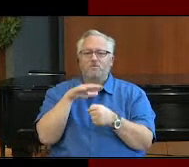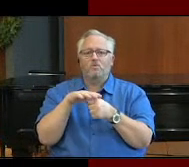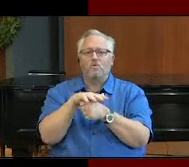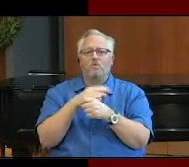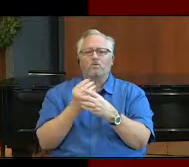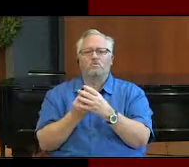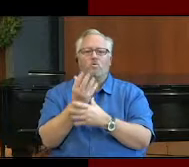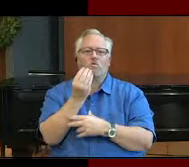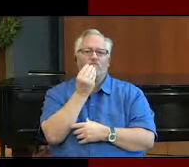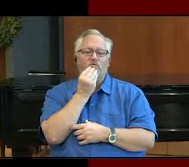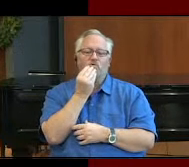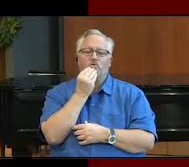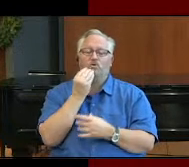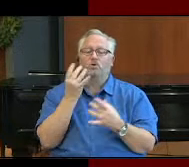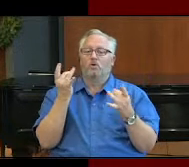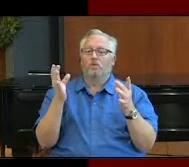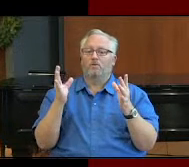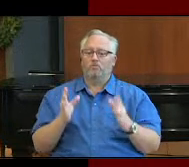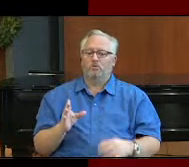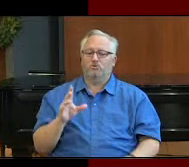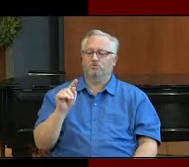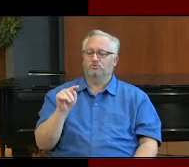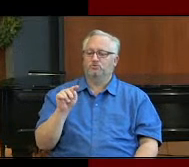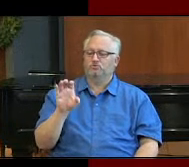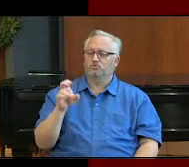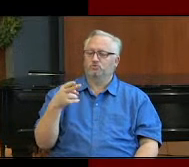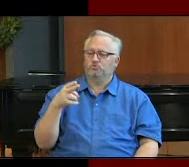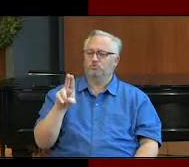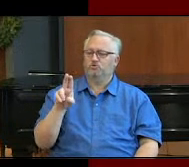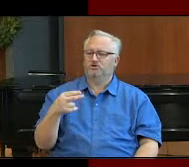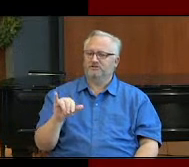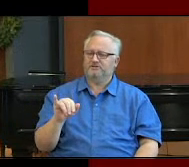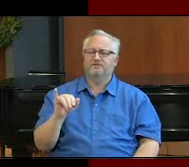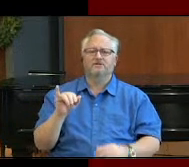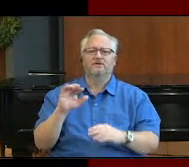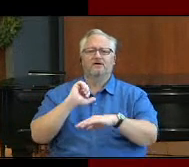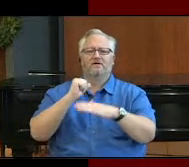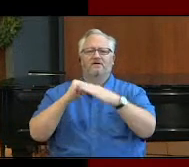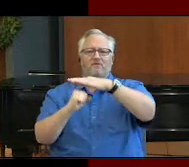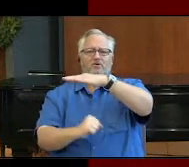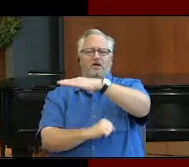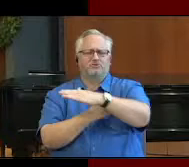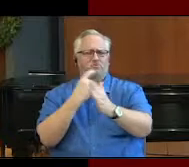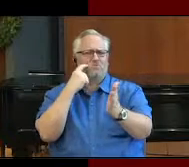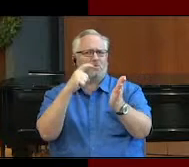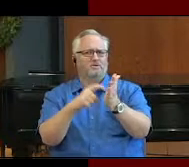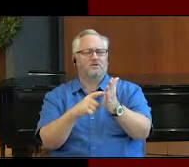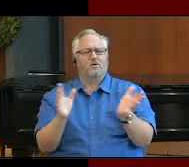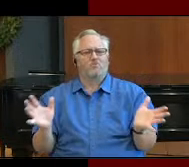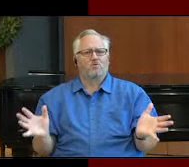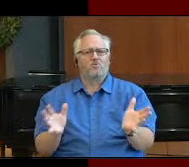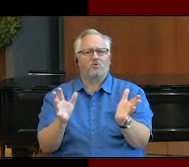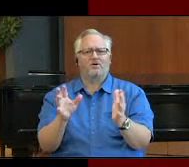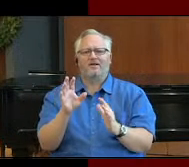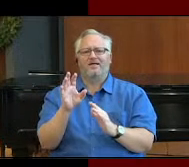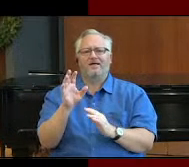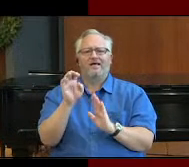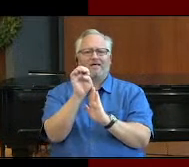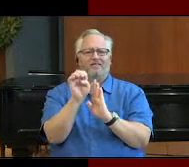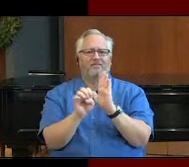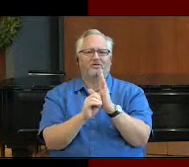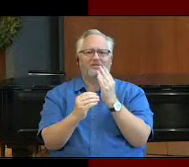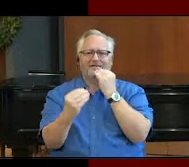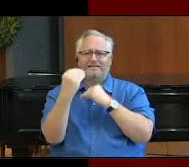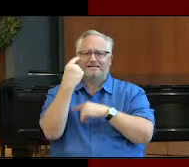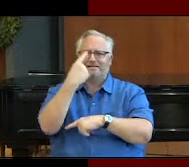grown. The Buddhist Tsu-Chi Foundation took notice and they promote the Ethical Eating Day every